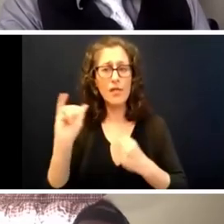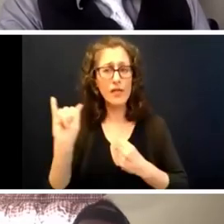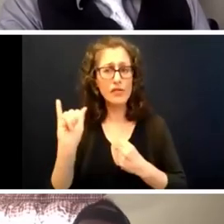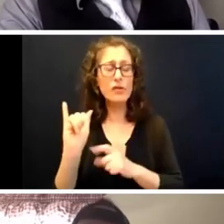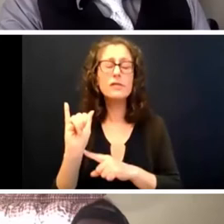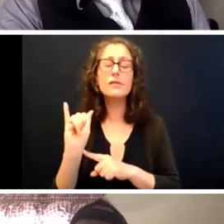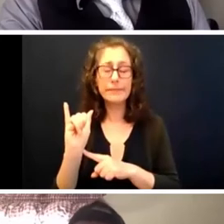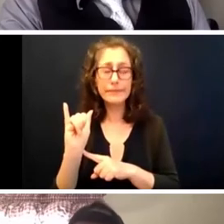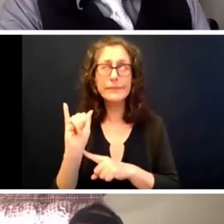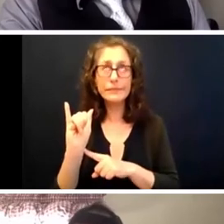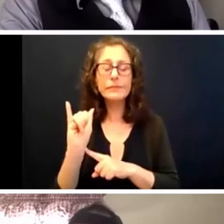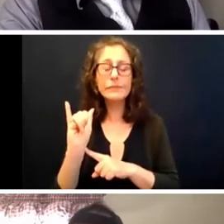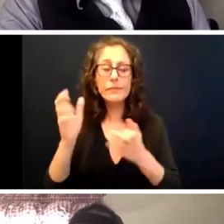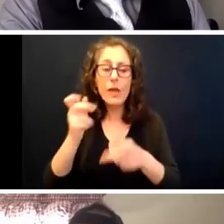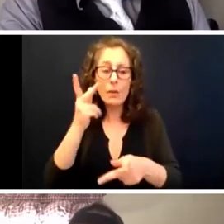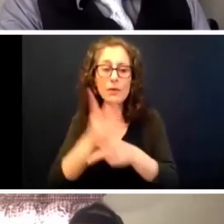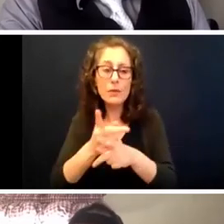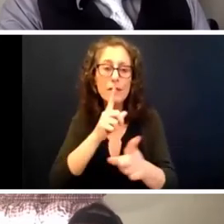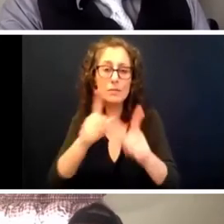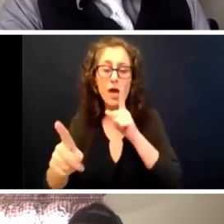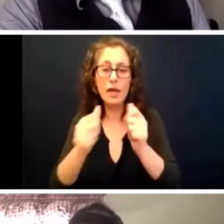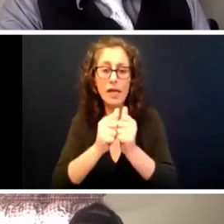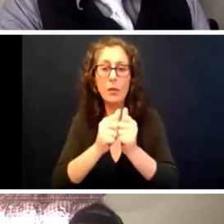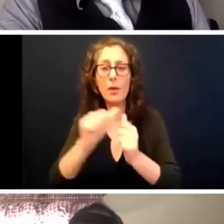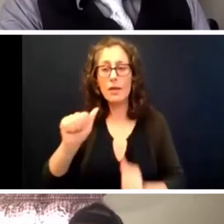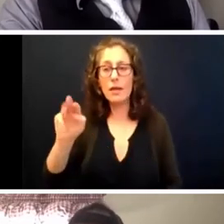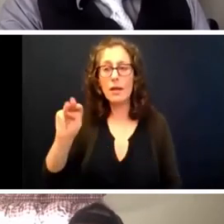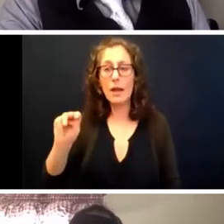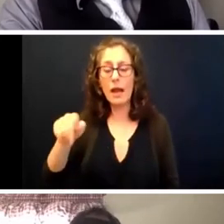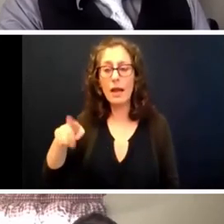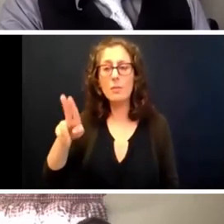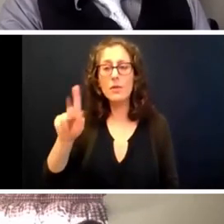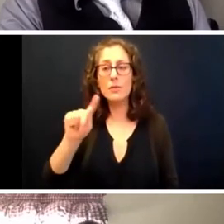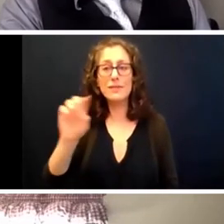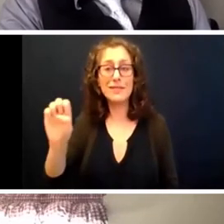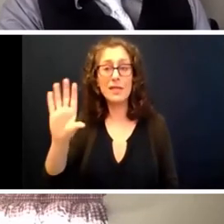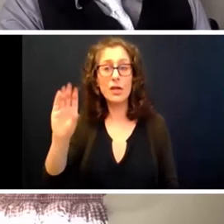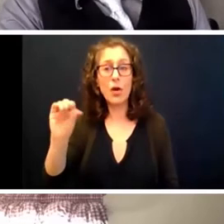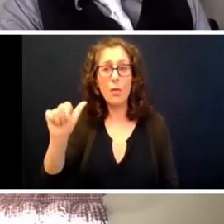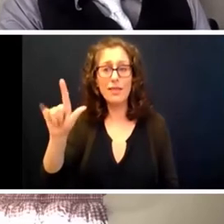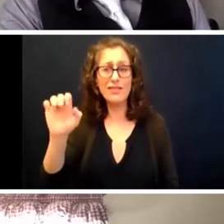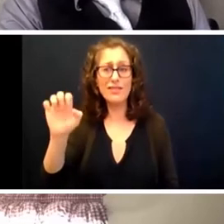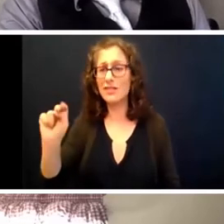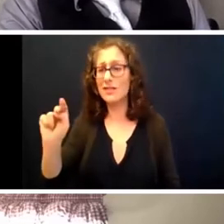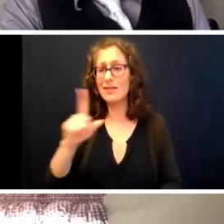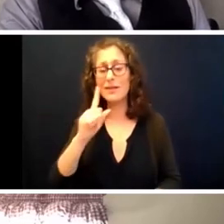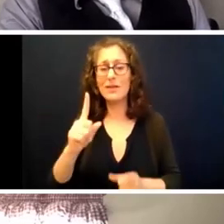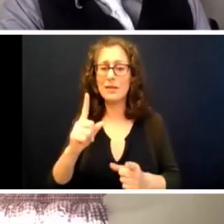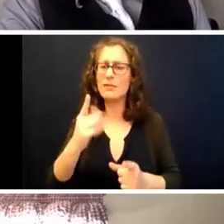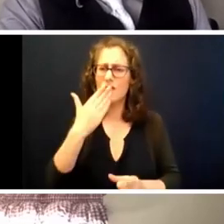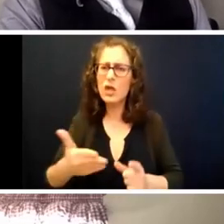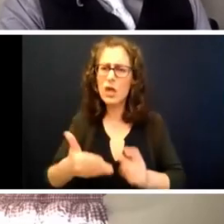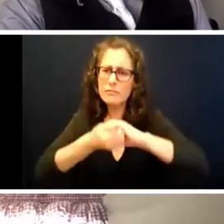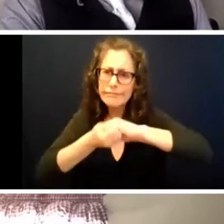want to keep speaking with the Amputee Coalition because, I mean, they've been so good to me, and I volunteer with them